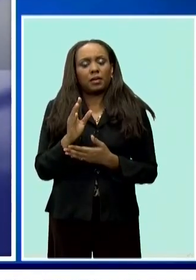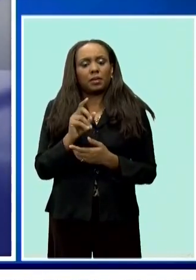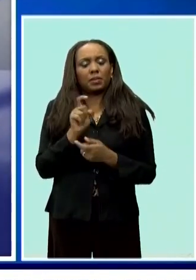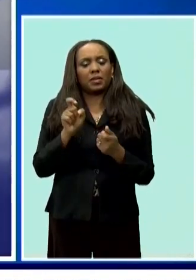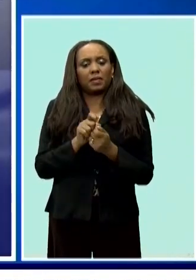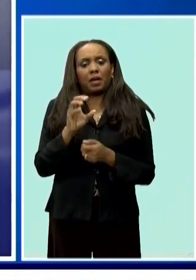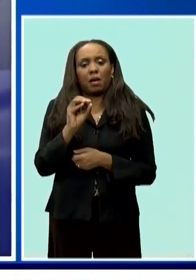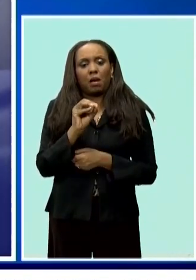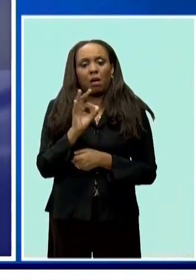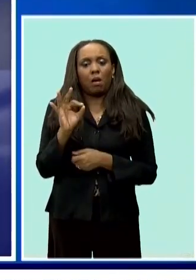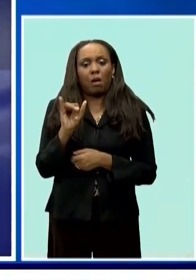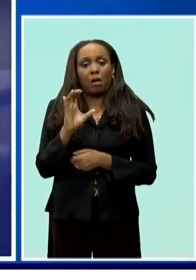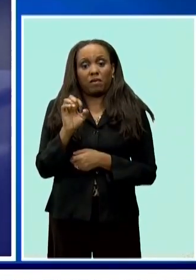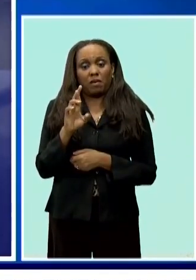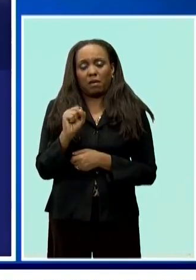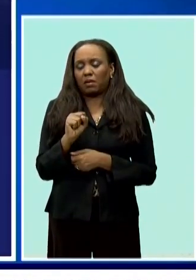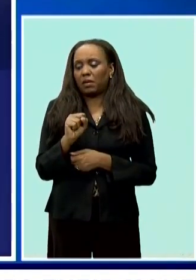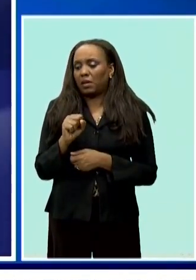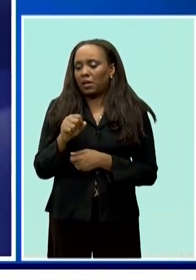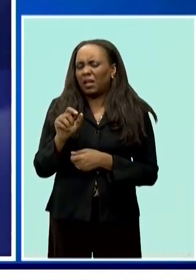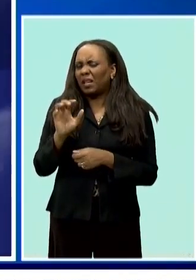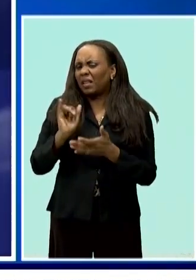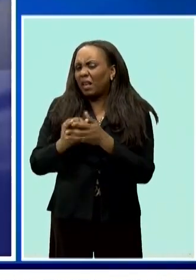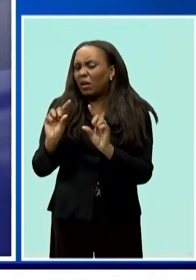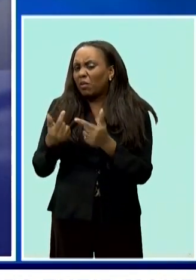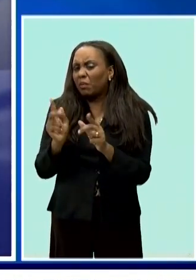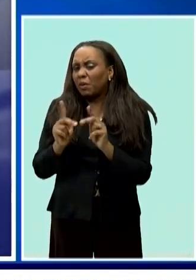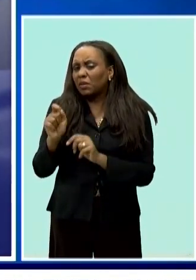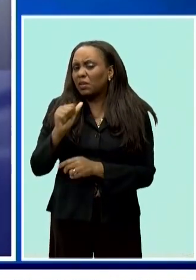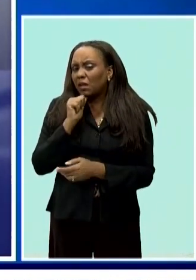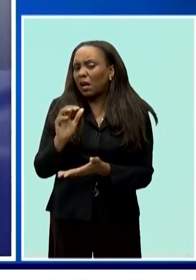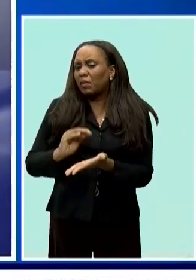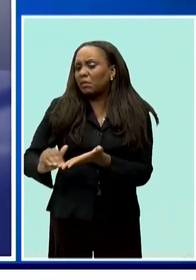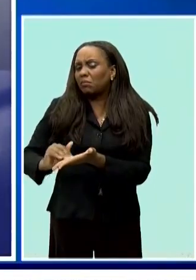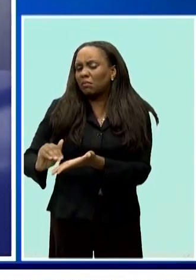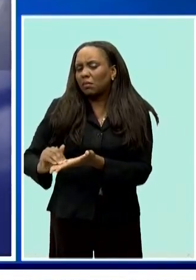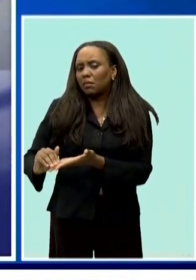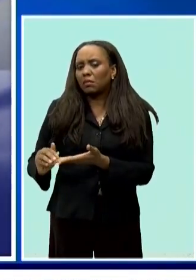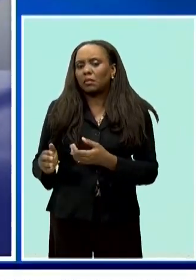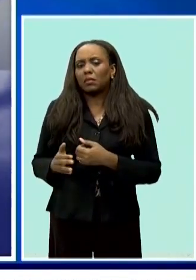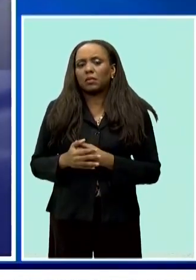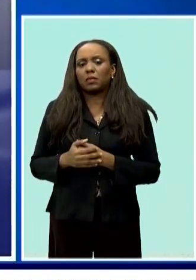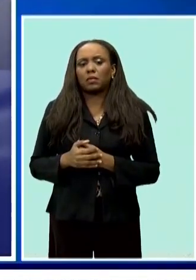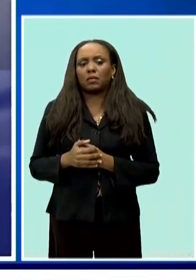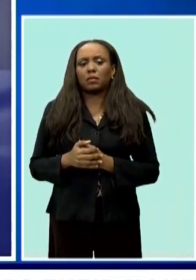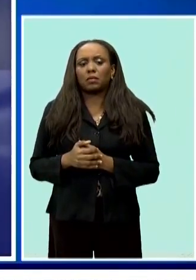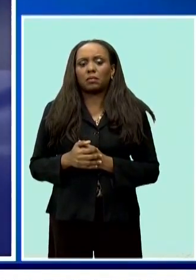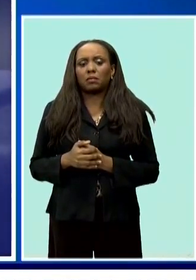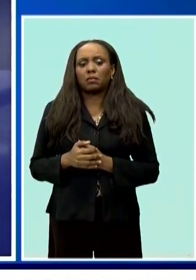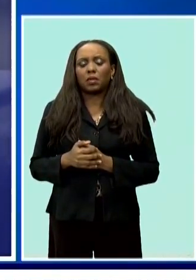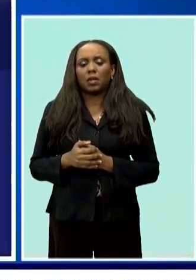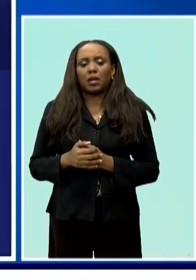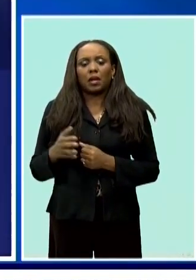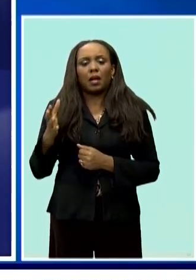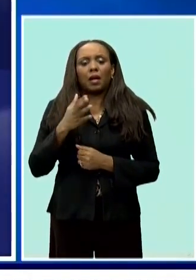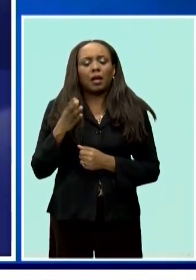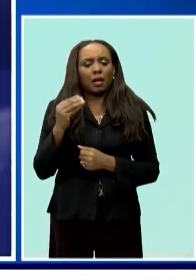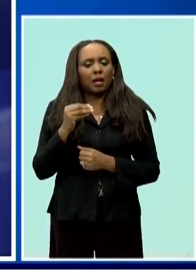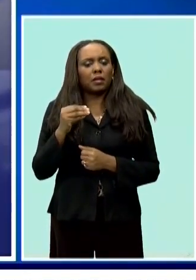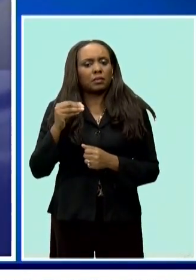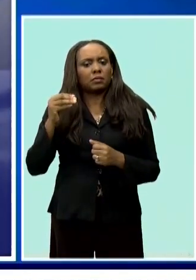with workers with 10 years and over, they automatically become pensionable and they are entitled to a pension and a gratuity.